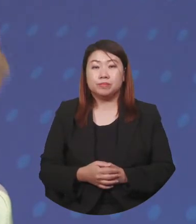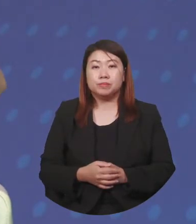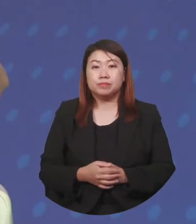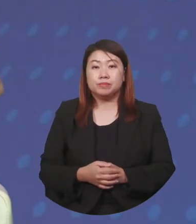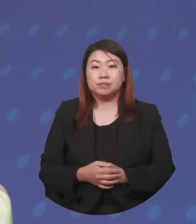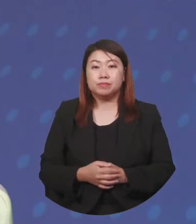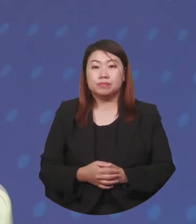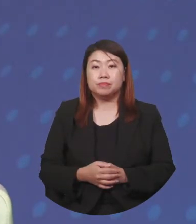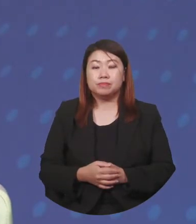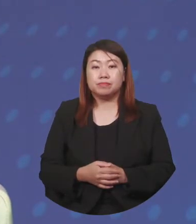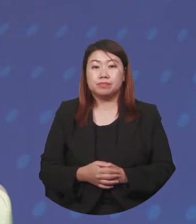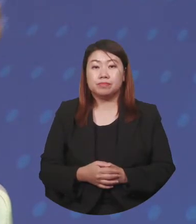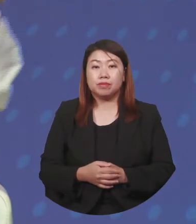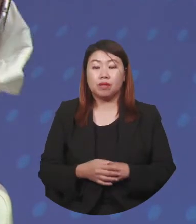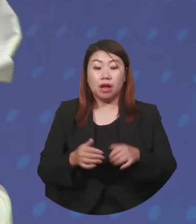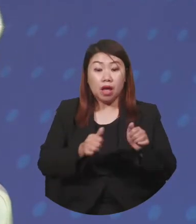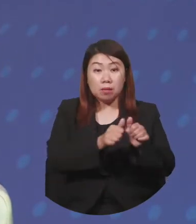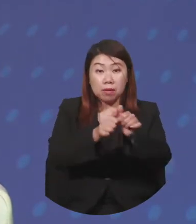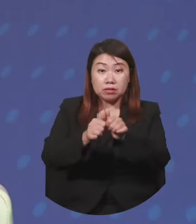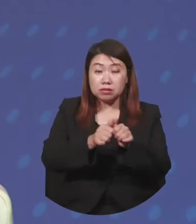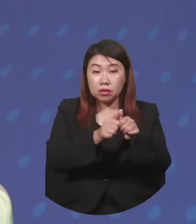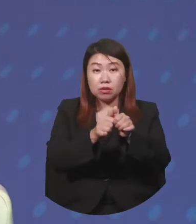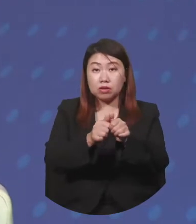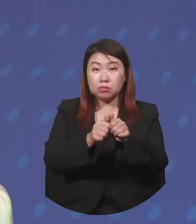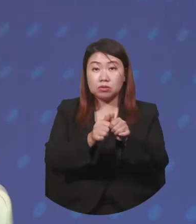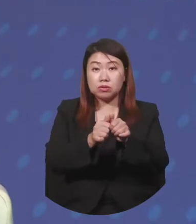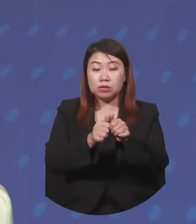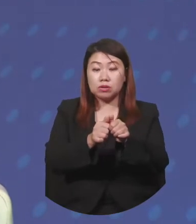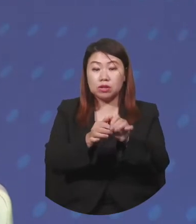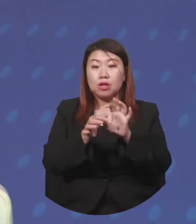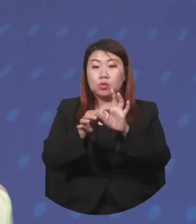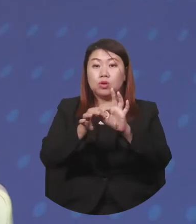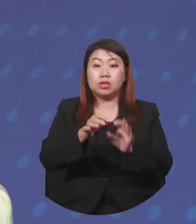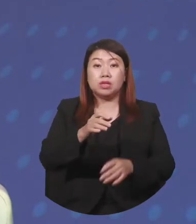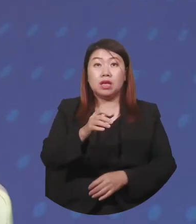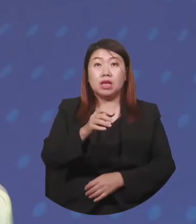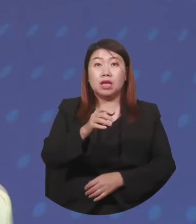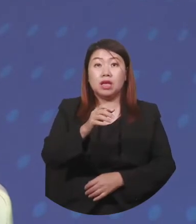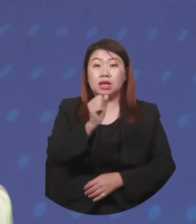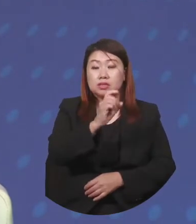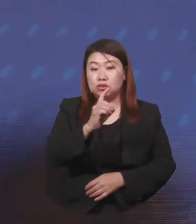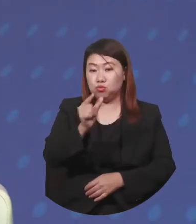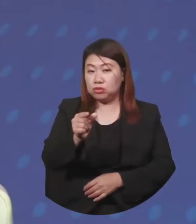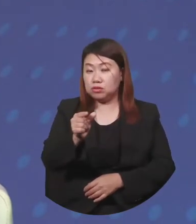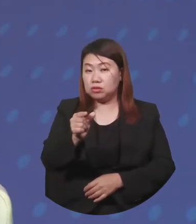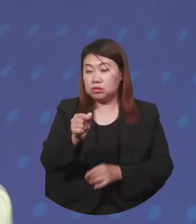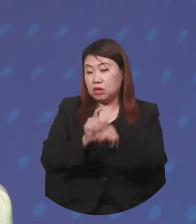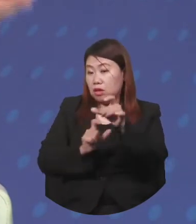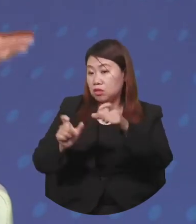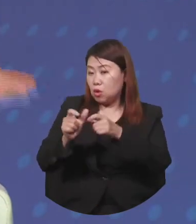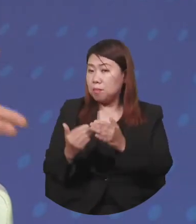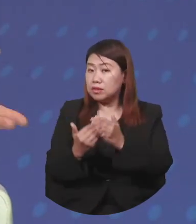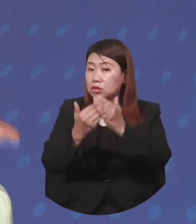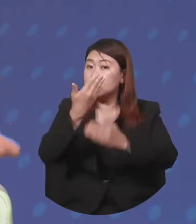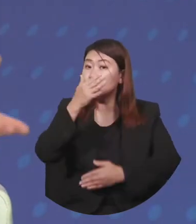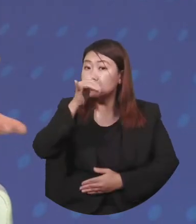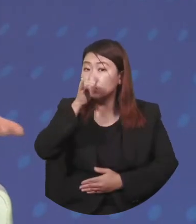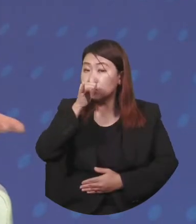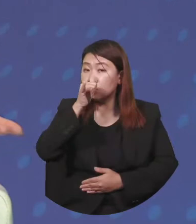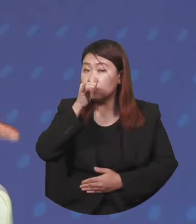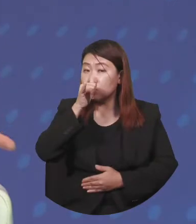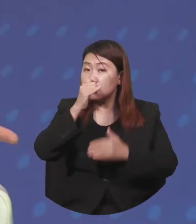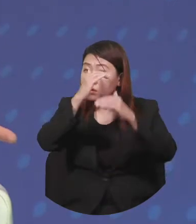back on track, I would like to sort of just outline what does it mean? What does it mean to